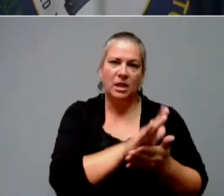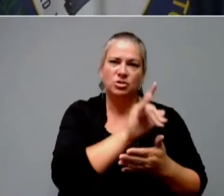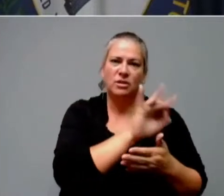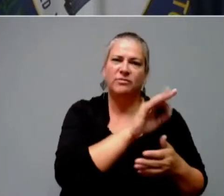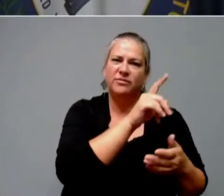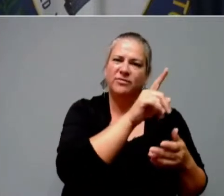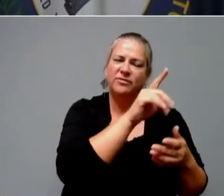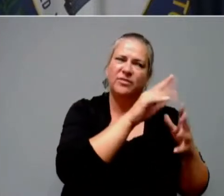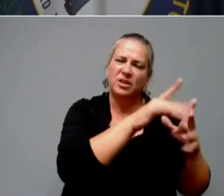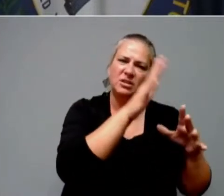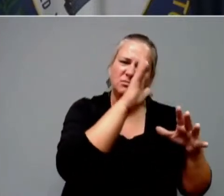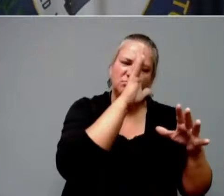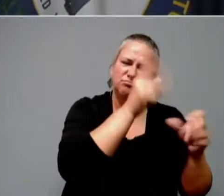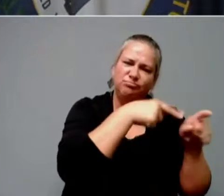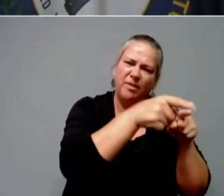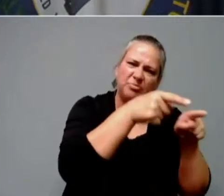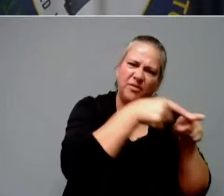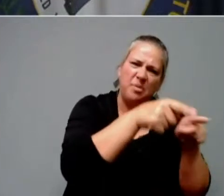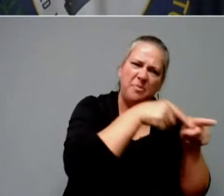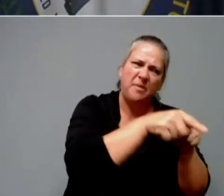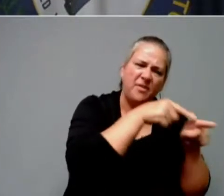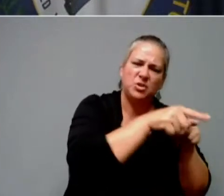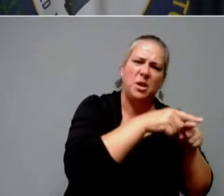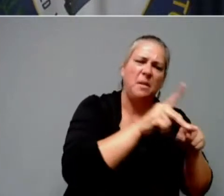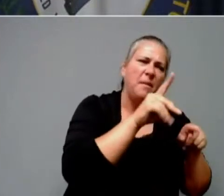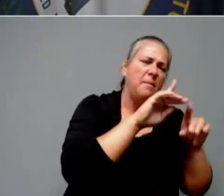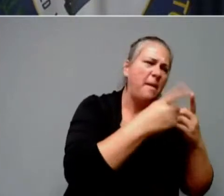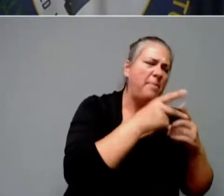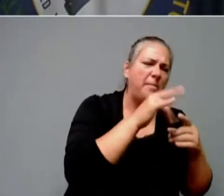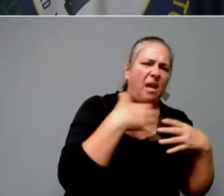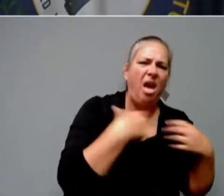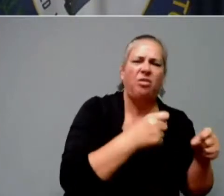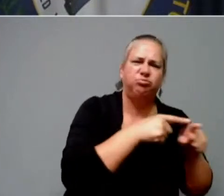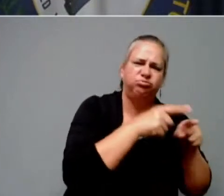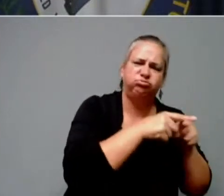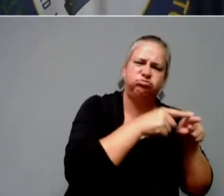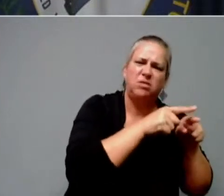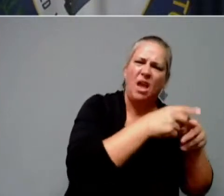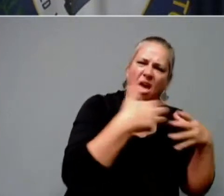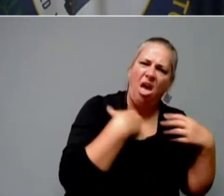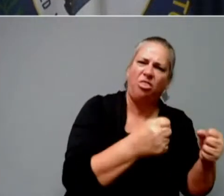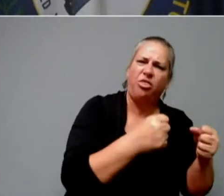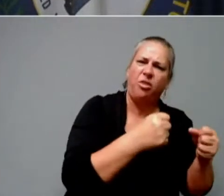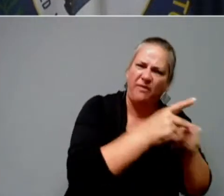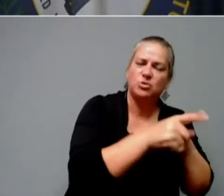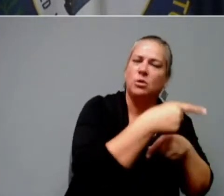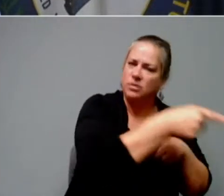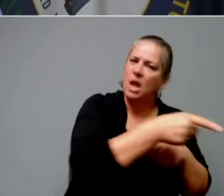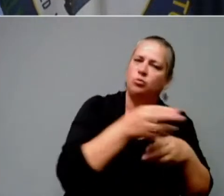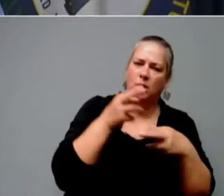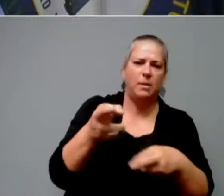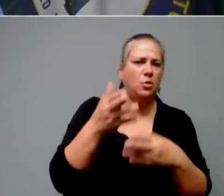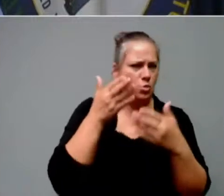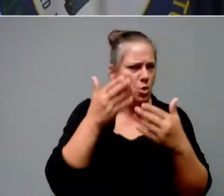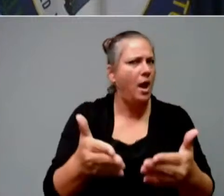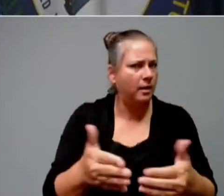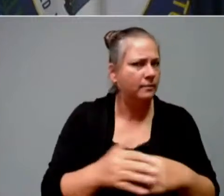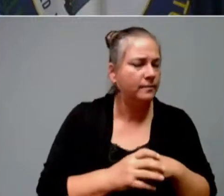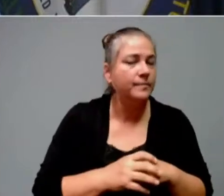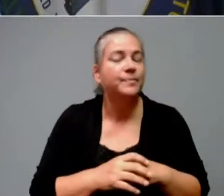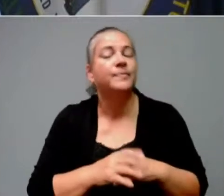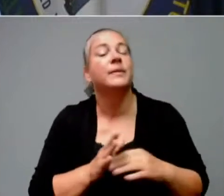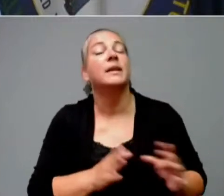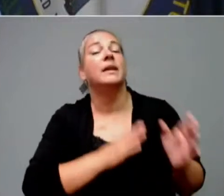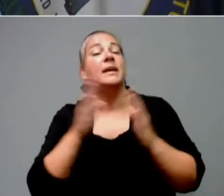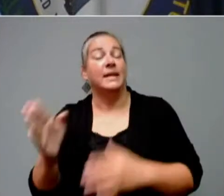it. The Kentucky Department for Public Health recommends it. And finally, there is not a single signal or warning of any